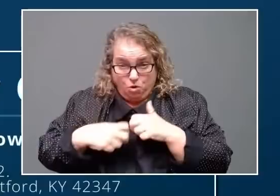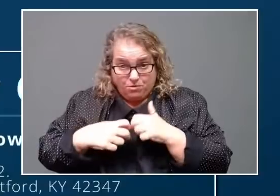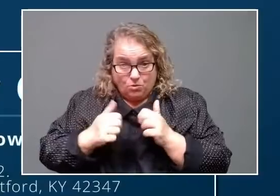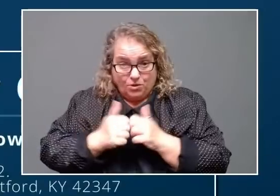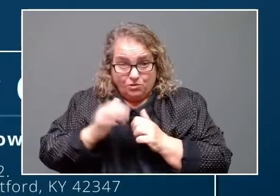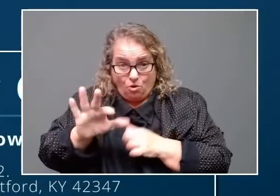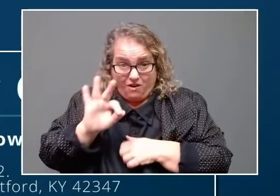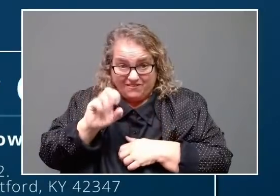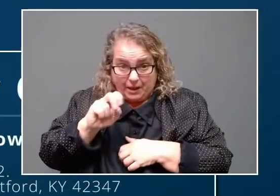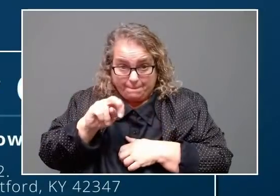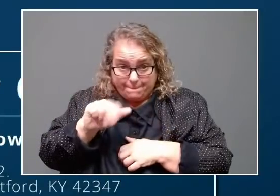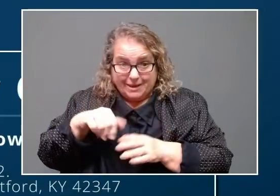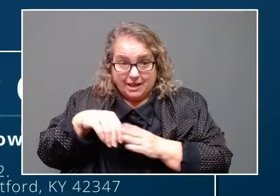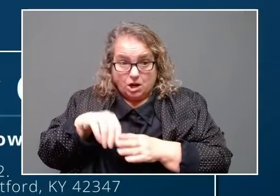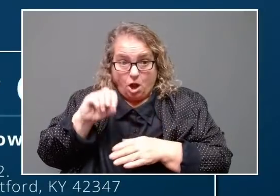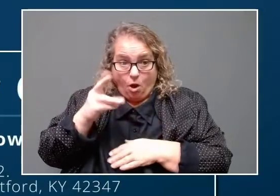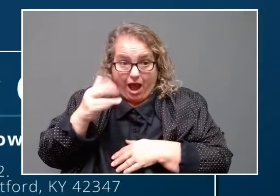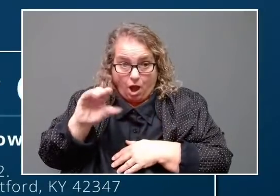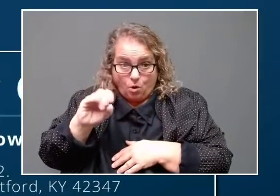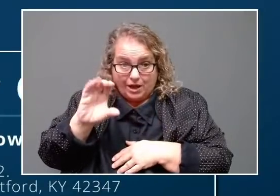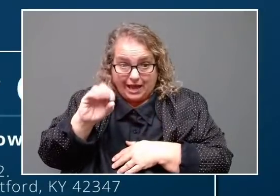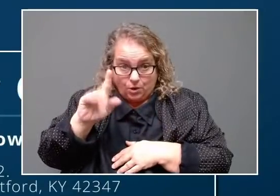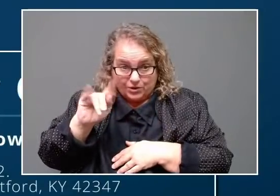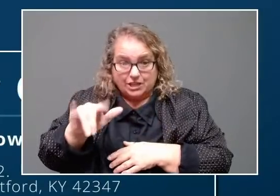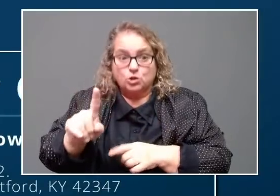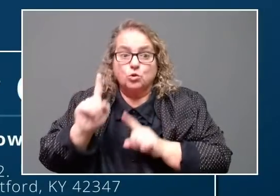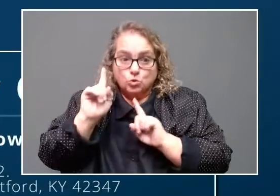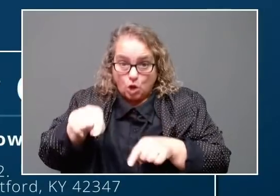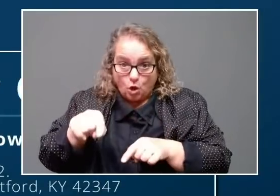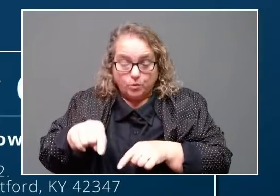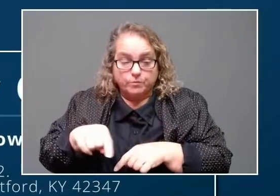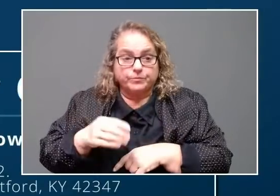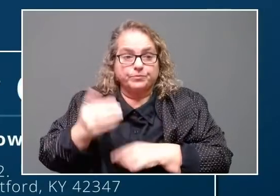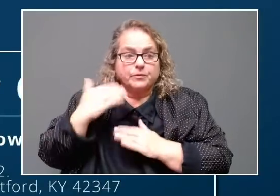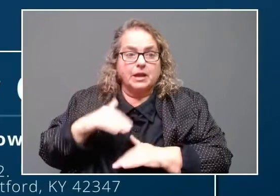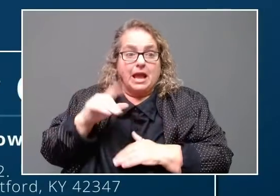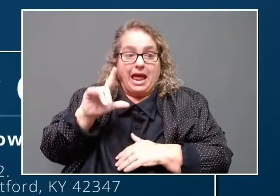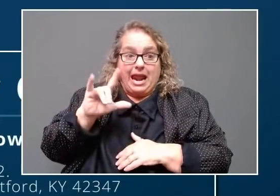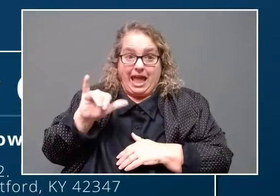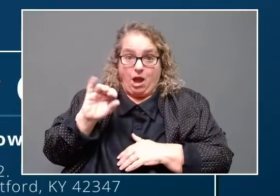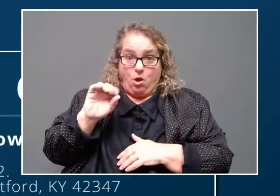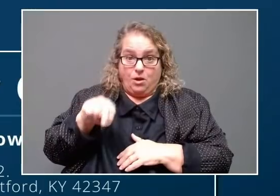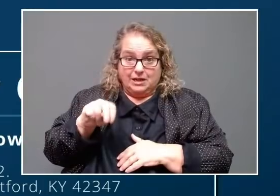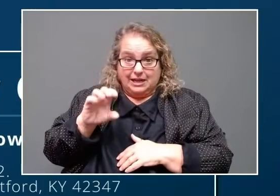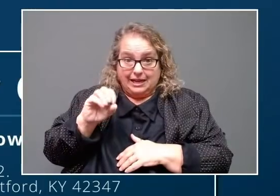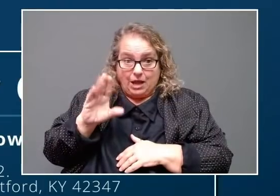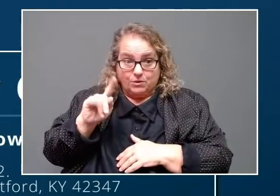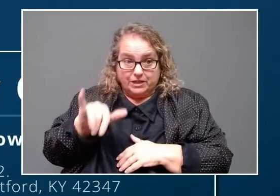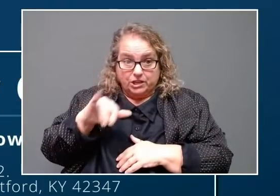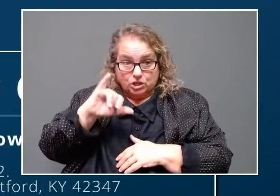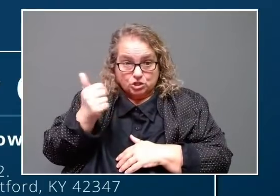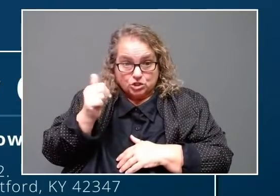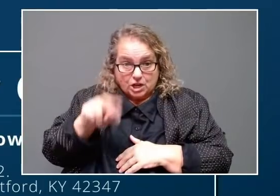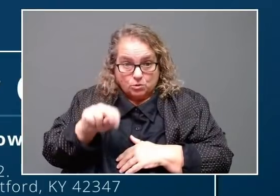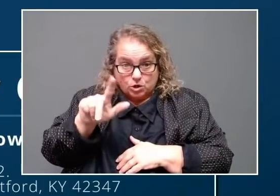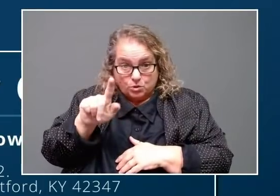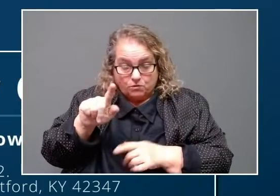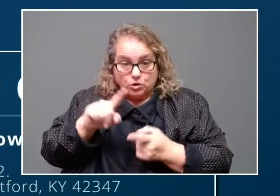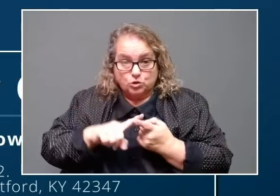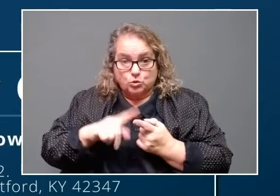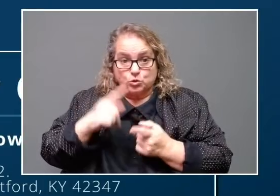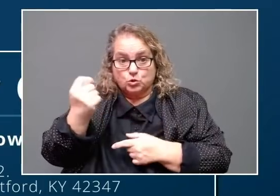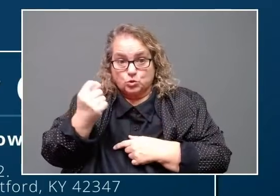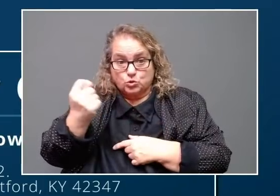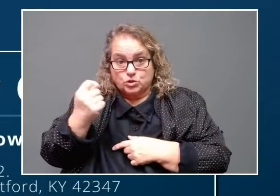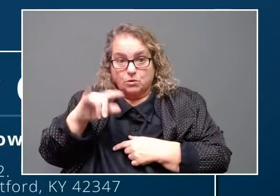in Ohio County, go. In Lyon County, Friday, January 21st to Tuesday, January 25th,